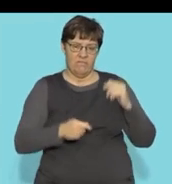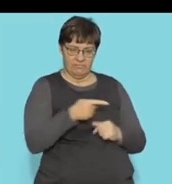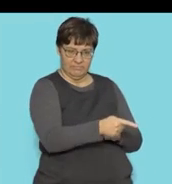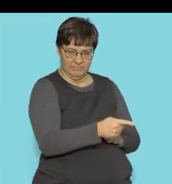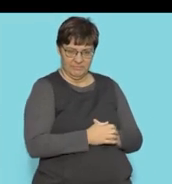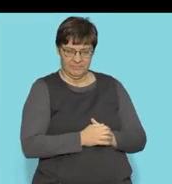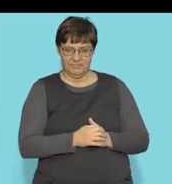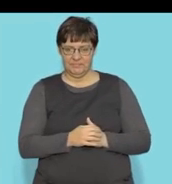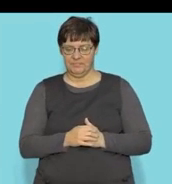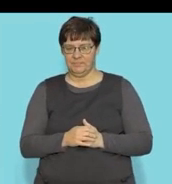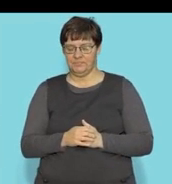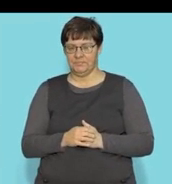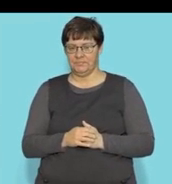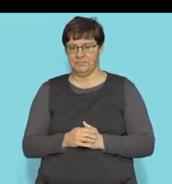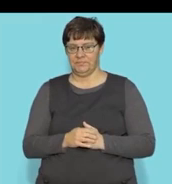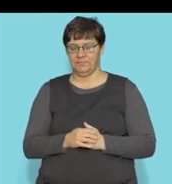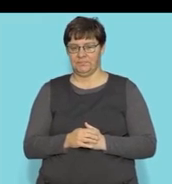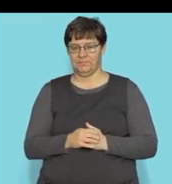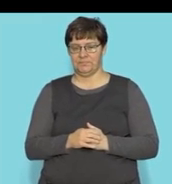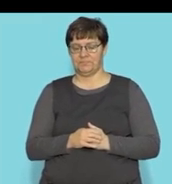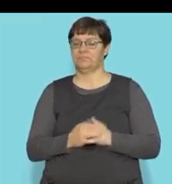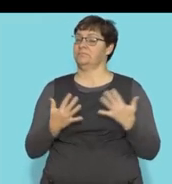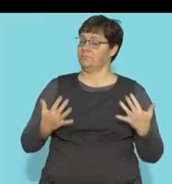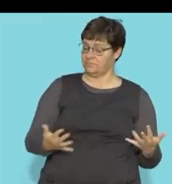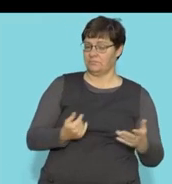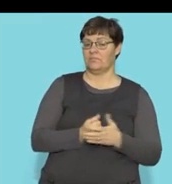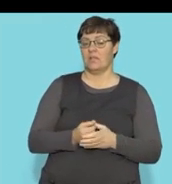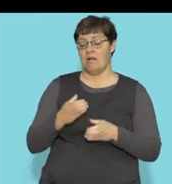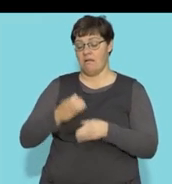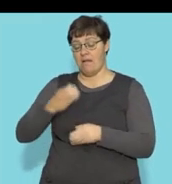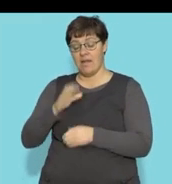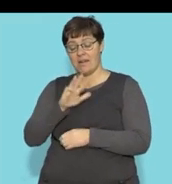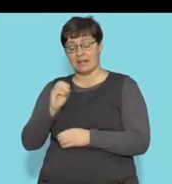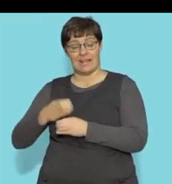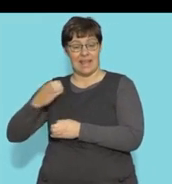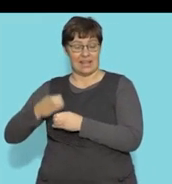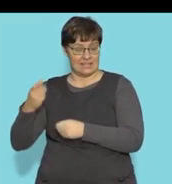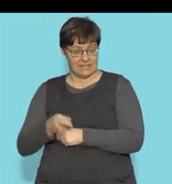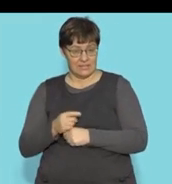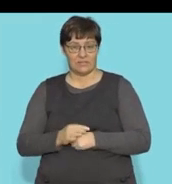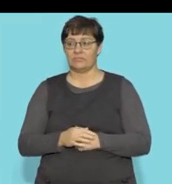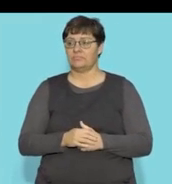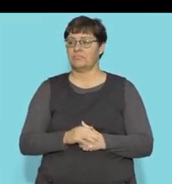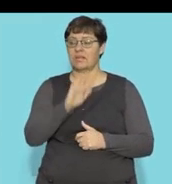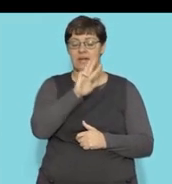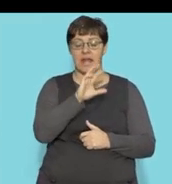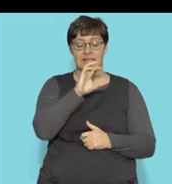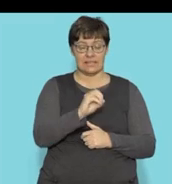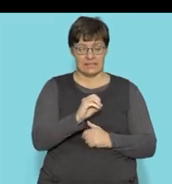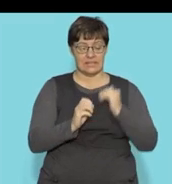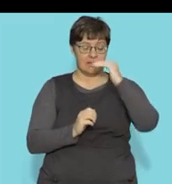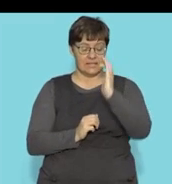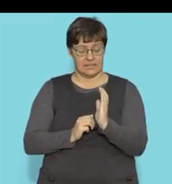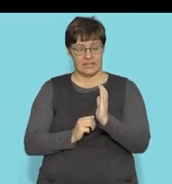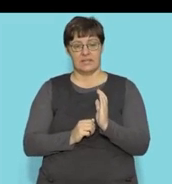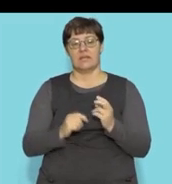subtract that from the volume of the box. Cool. And the volume of the 90 cans will have to be